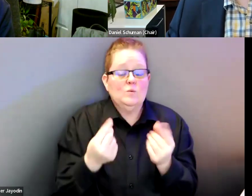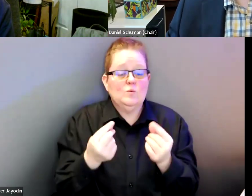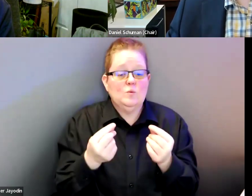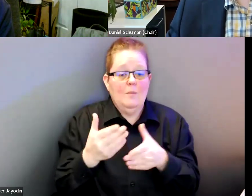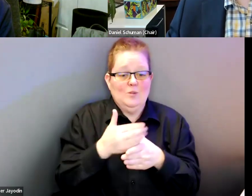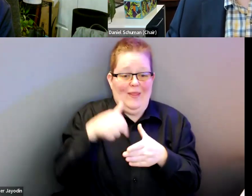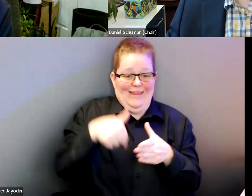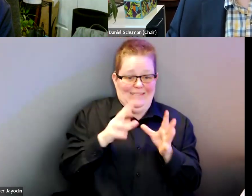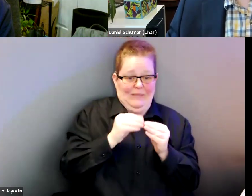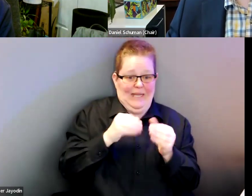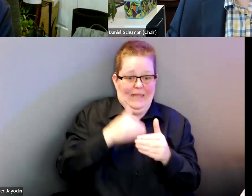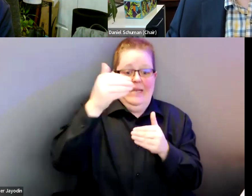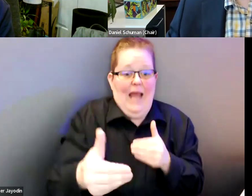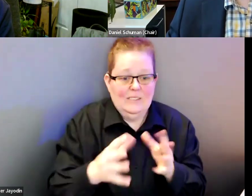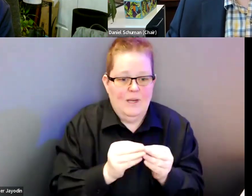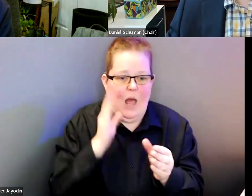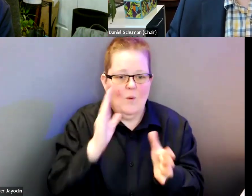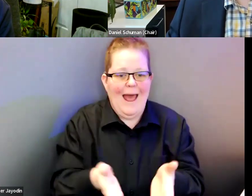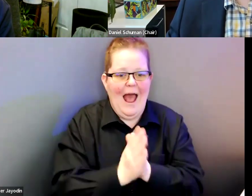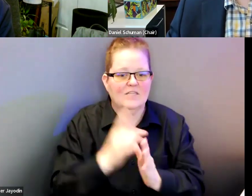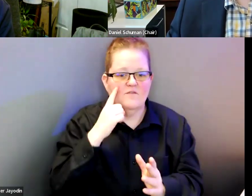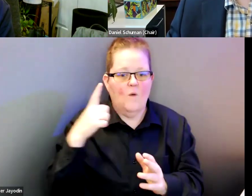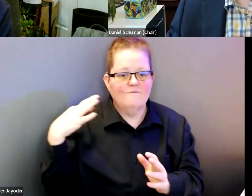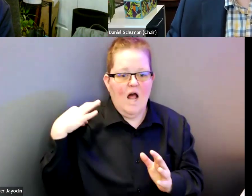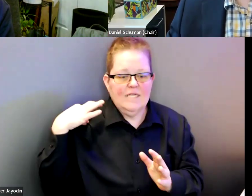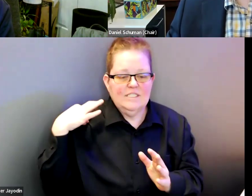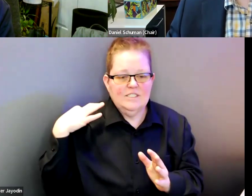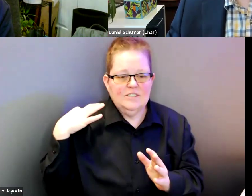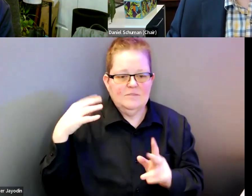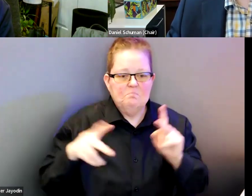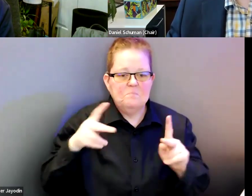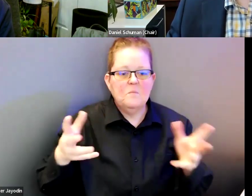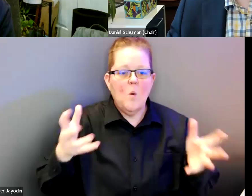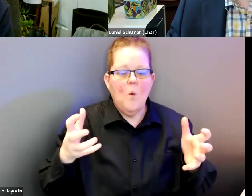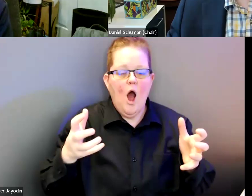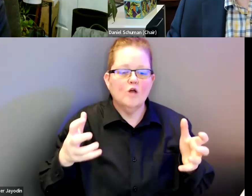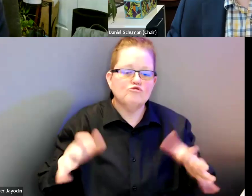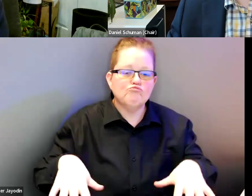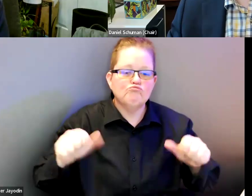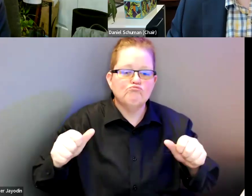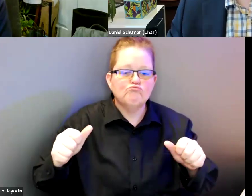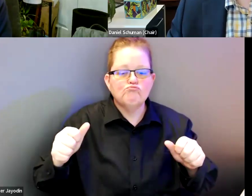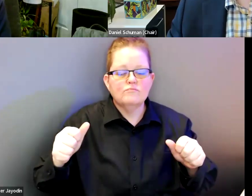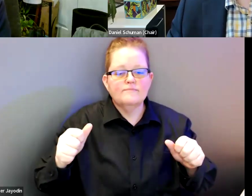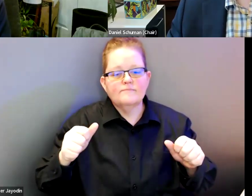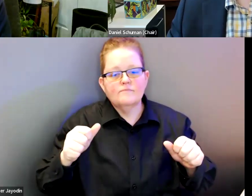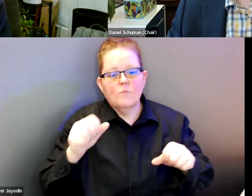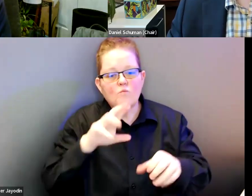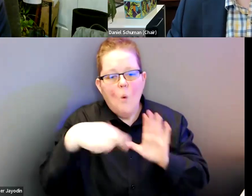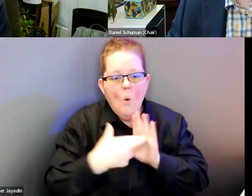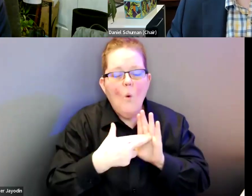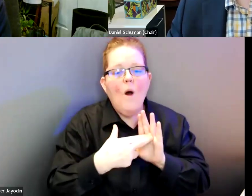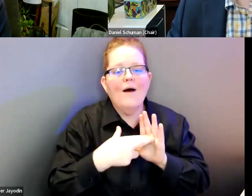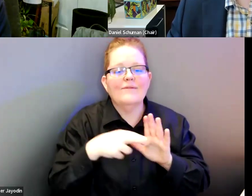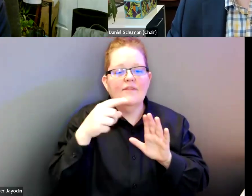and the next meeting, I would ask for volunteers for folks who might want to serve on these different things. And I would work in the background